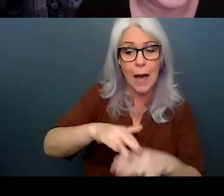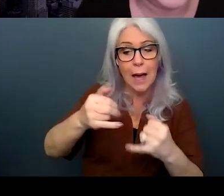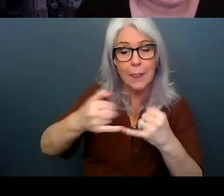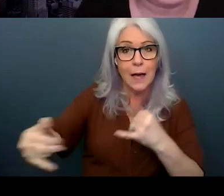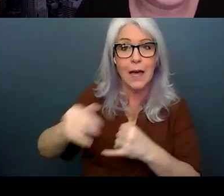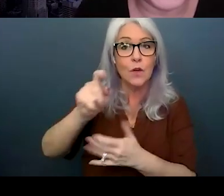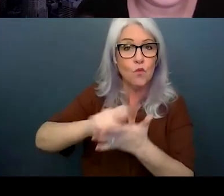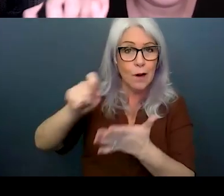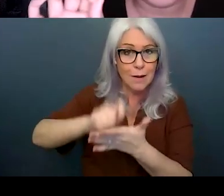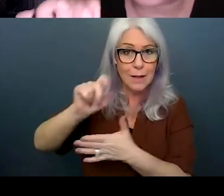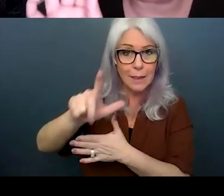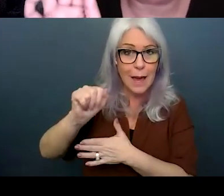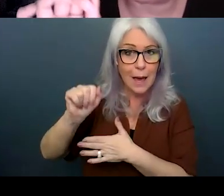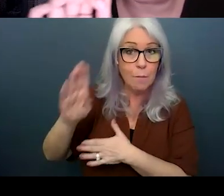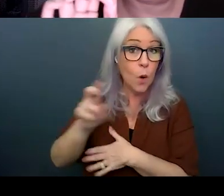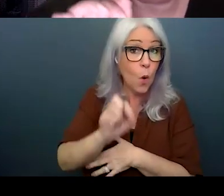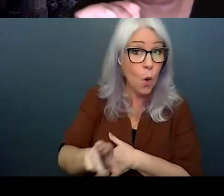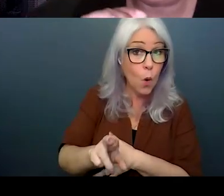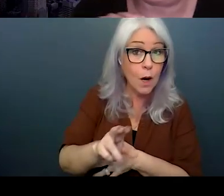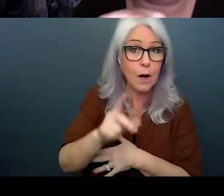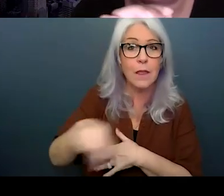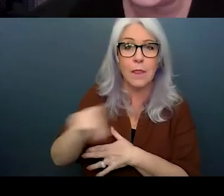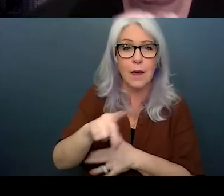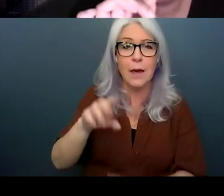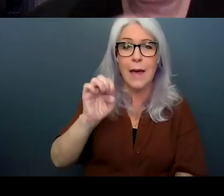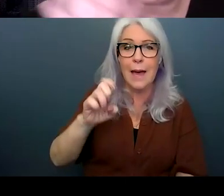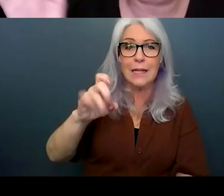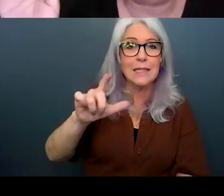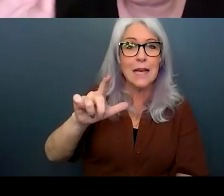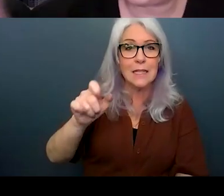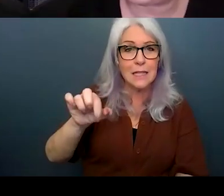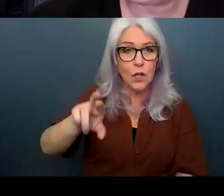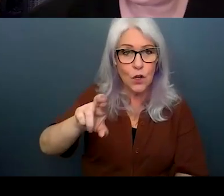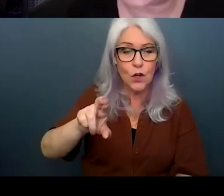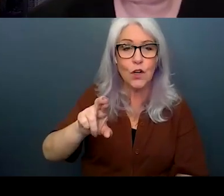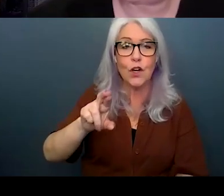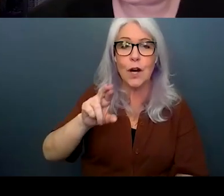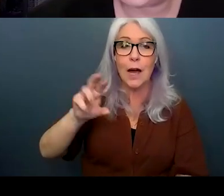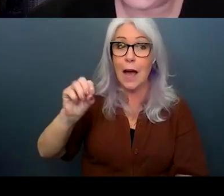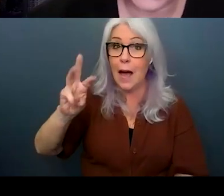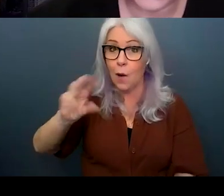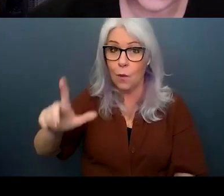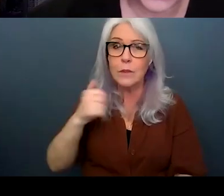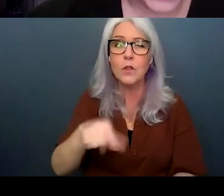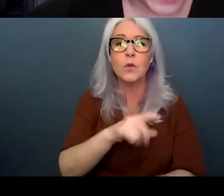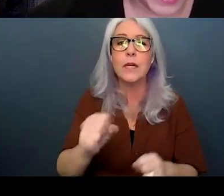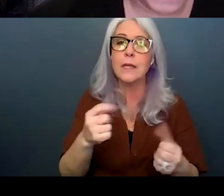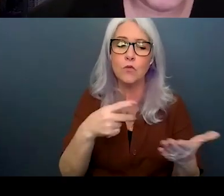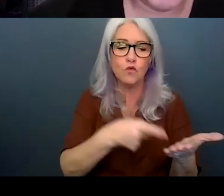OWL. This can provide you with information about how to cite various types of